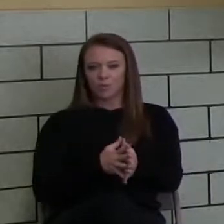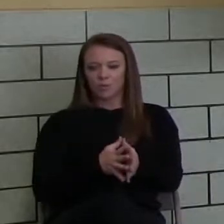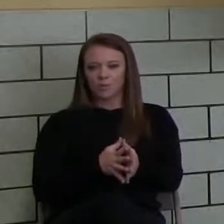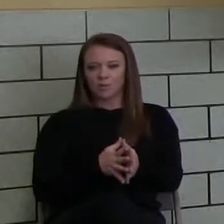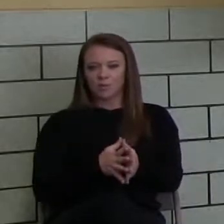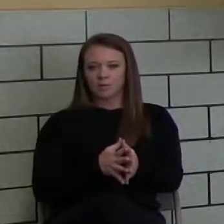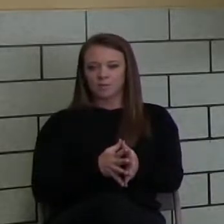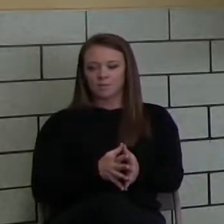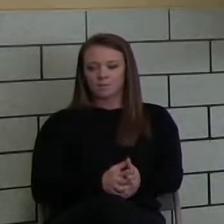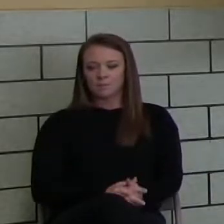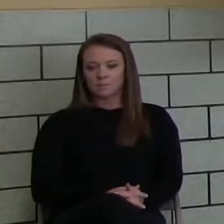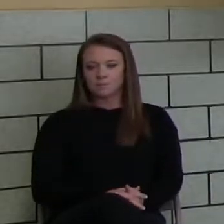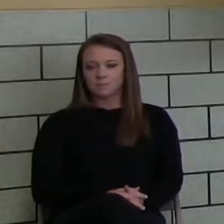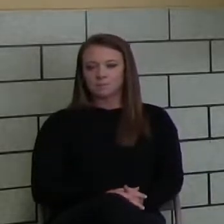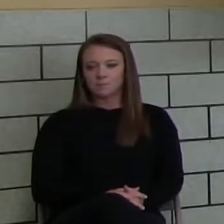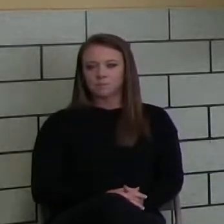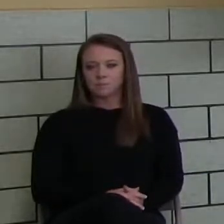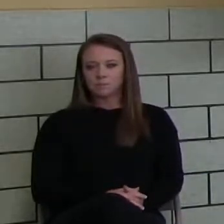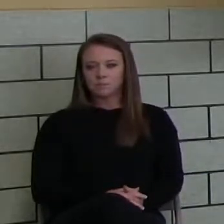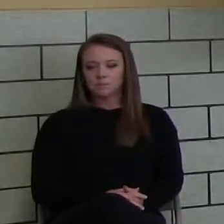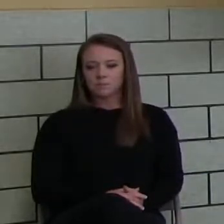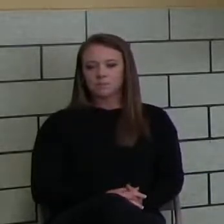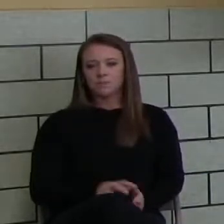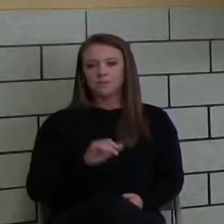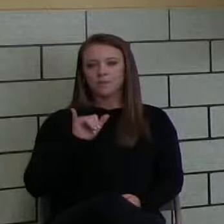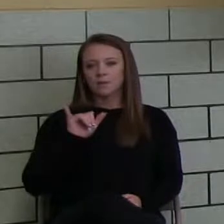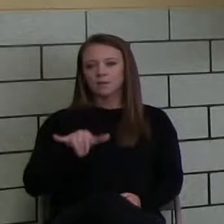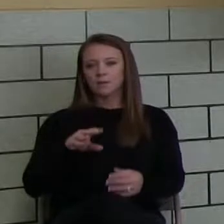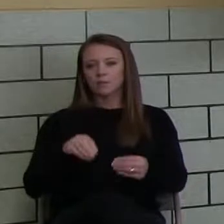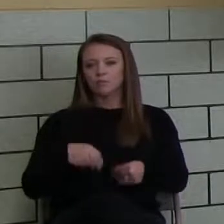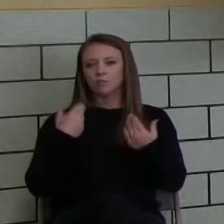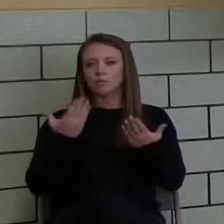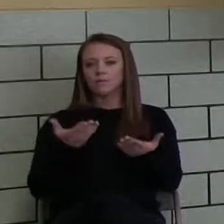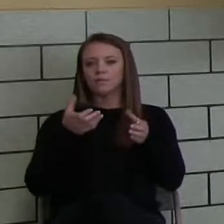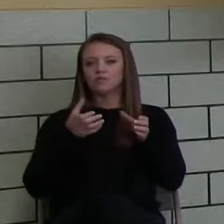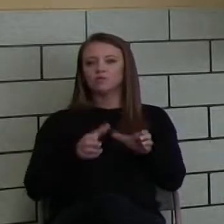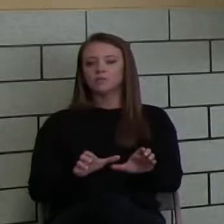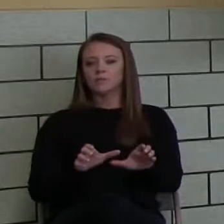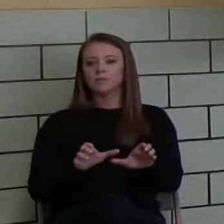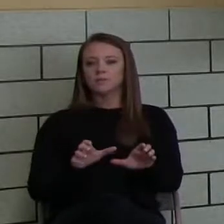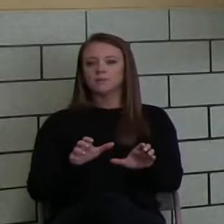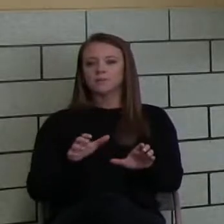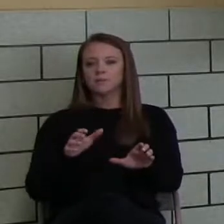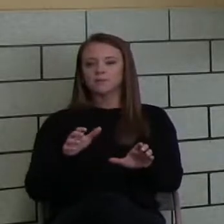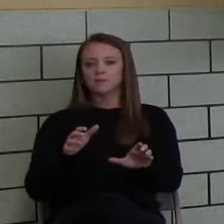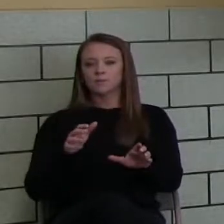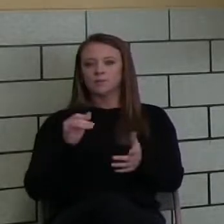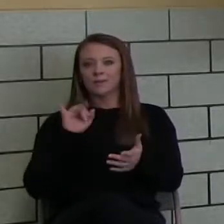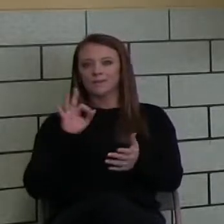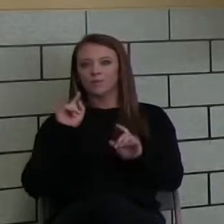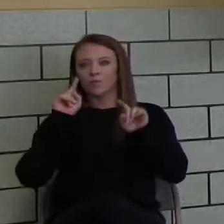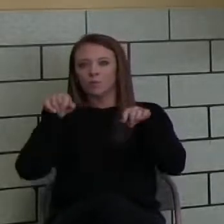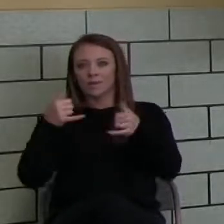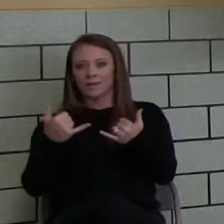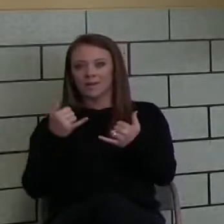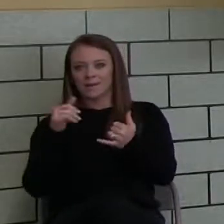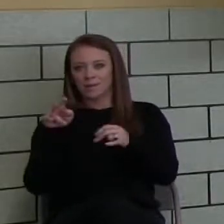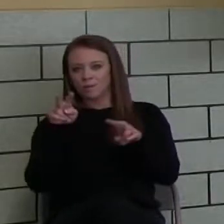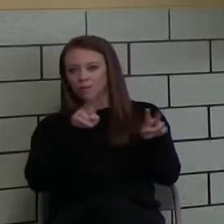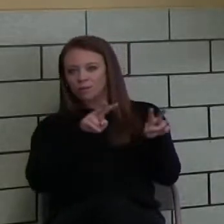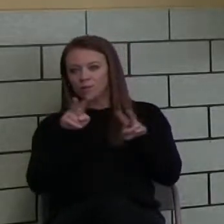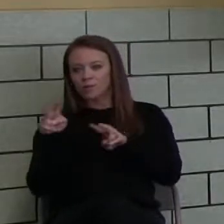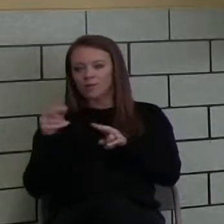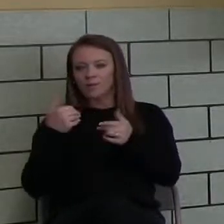expectation. And it provides a chance to make that space, when you go up there now and you look at that corner, you got 2